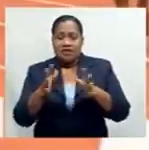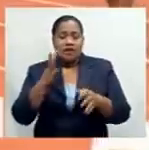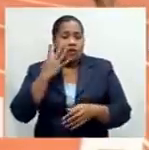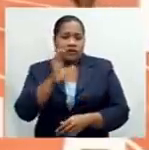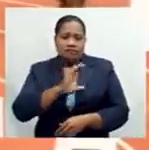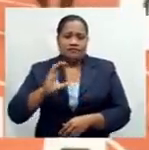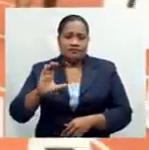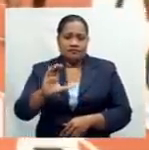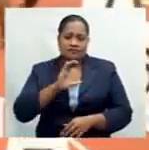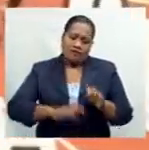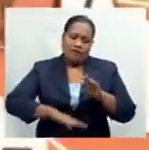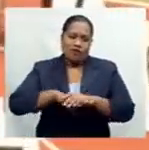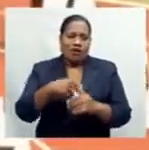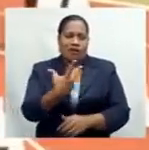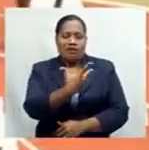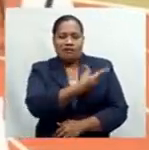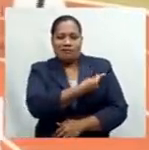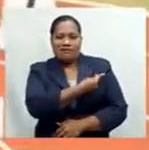fully vaccinated.